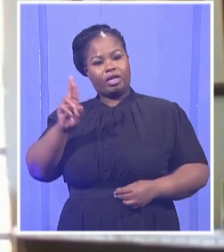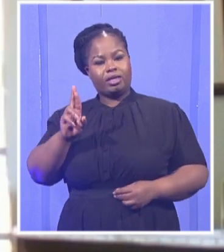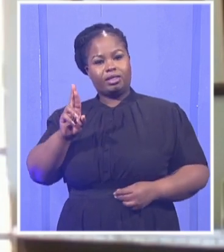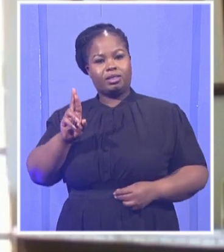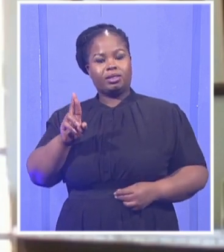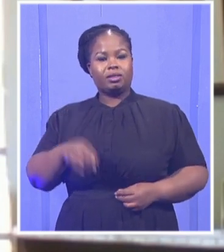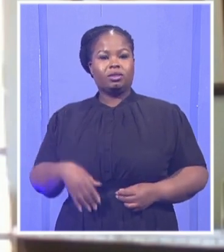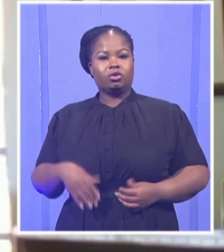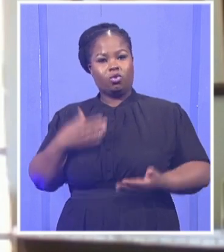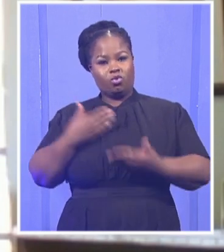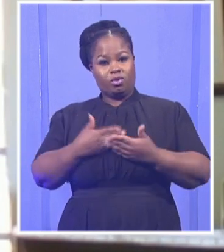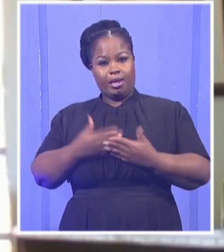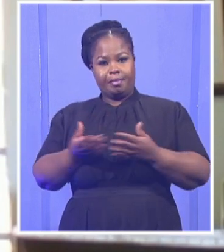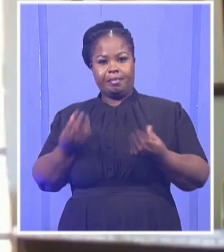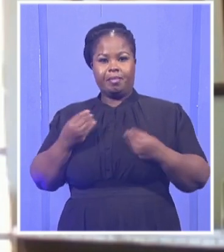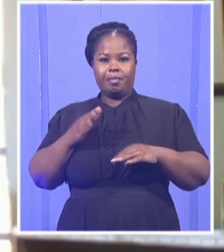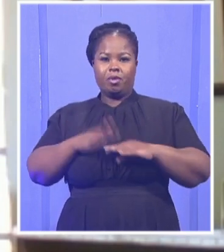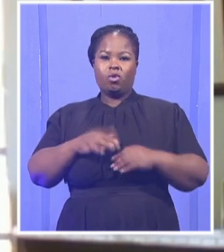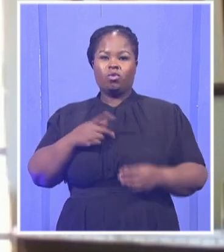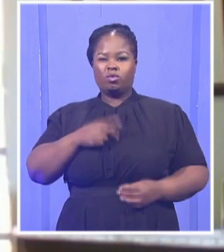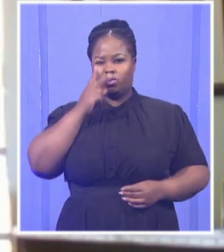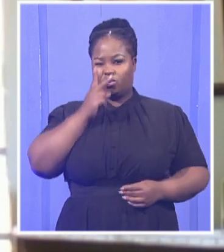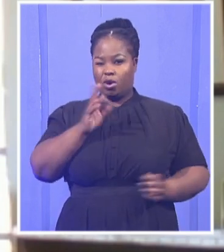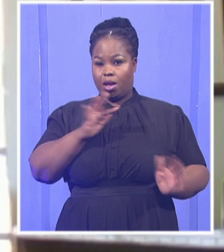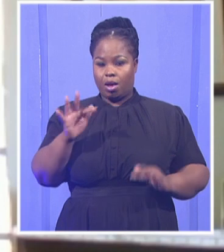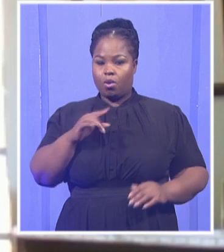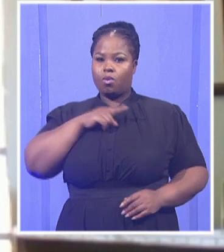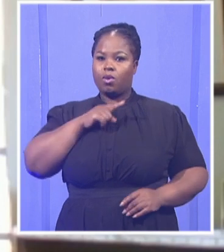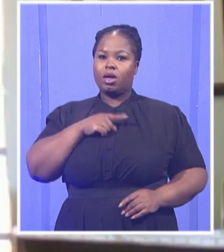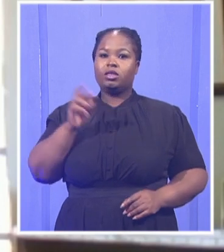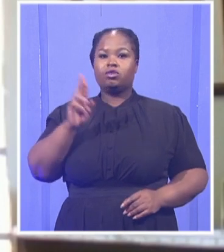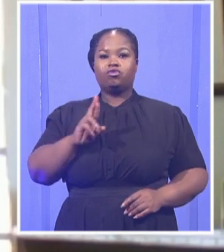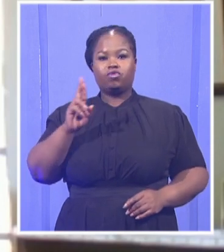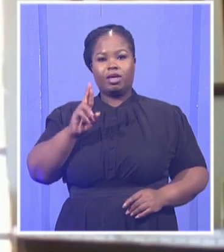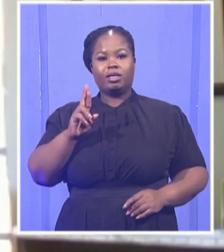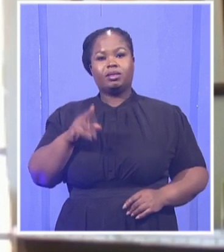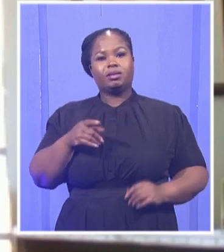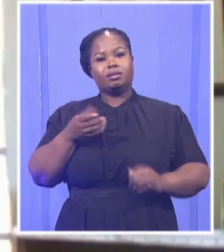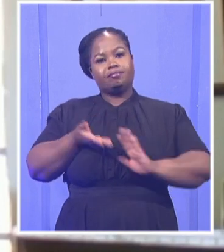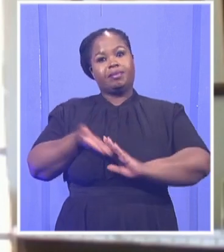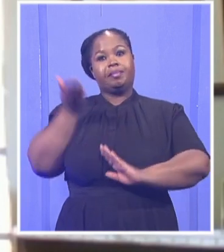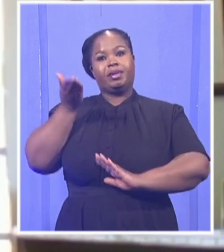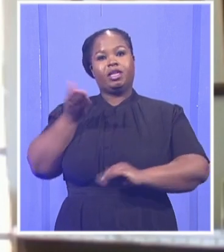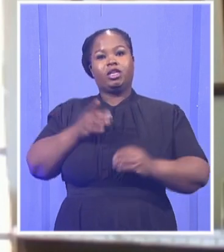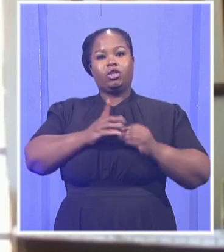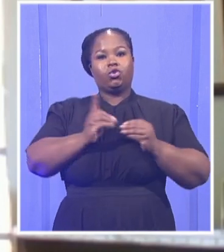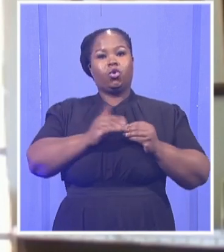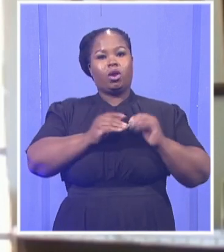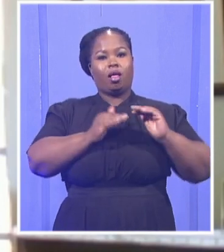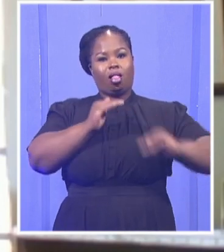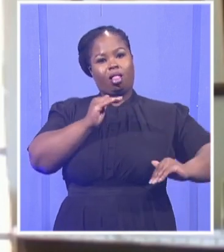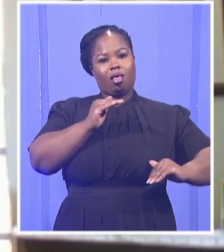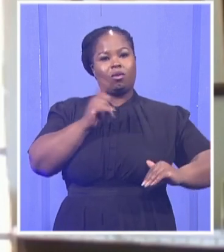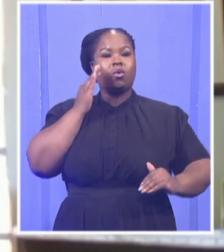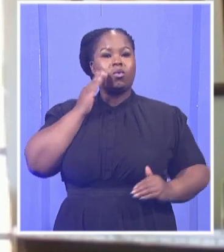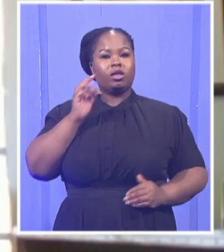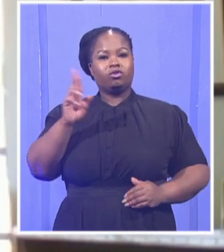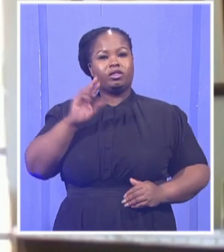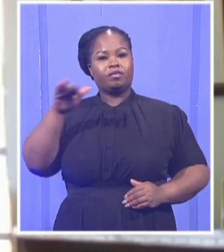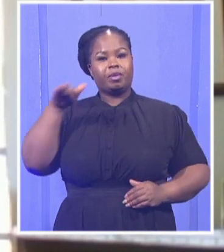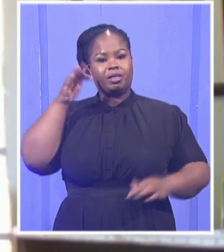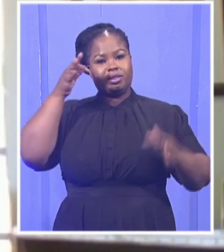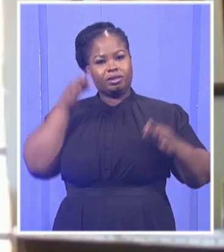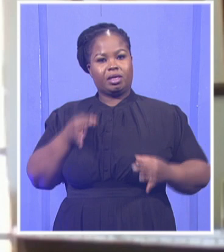assets. And we saw this in the fact that the rand appreciated against the dollar after the Reserve Bank's